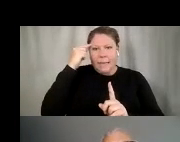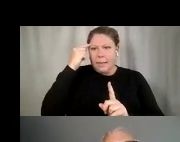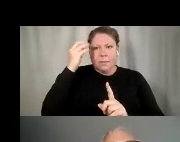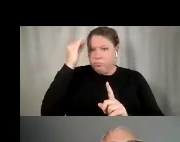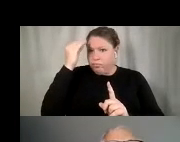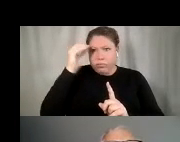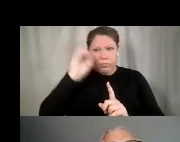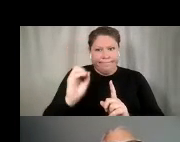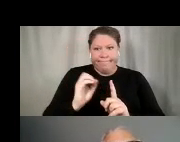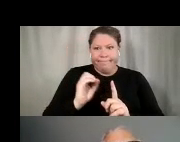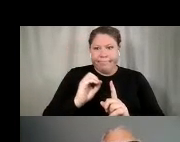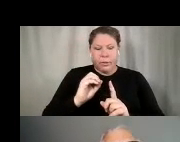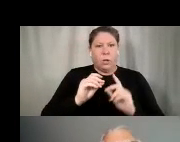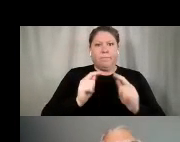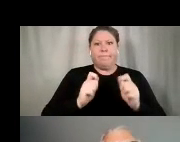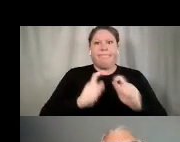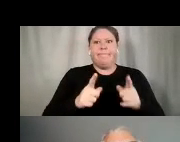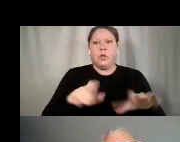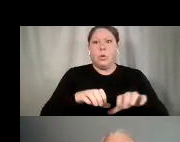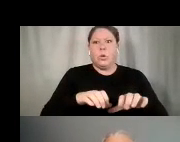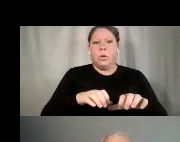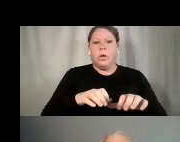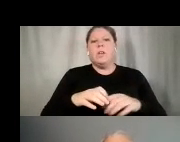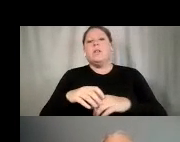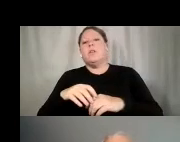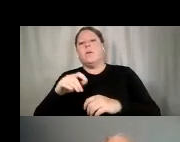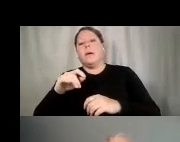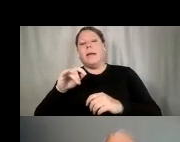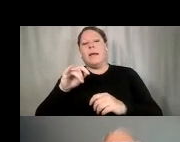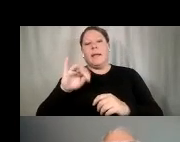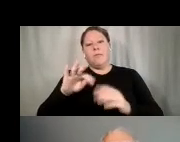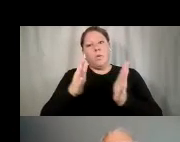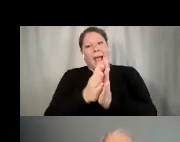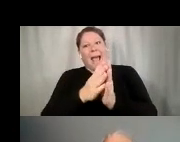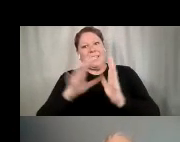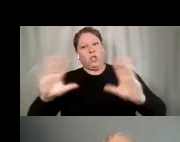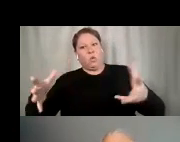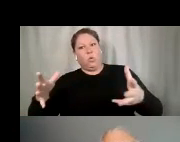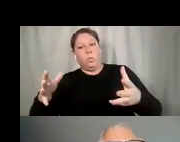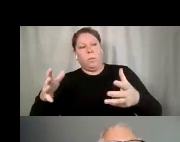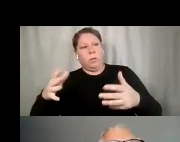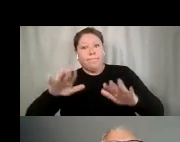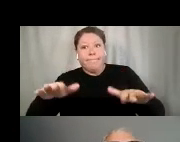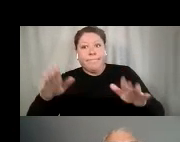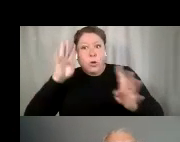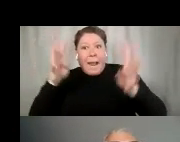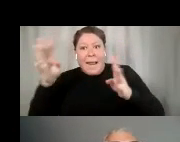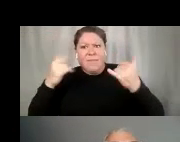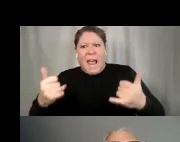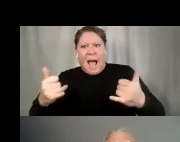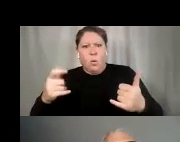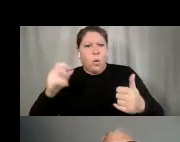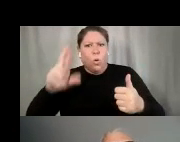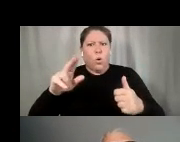it's very difficult to be creative. And so if we're asking a group, be creative now or else, we're